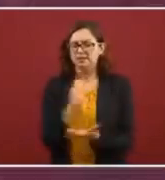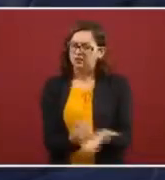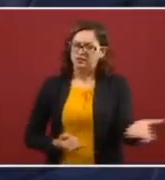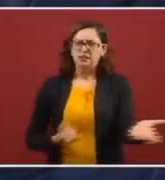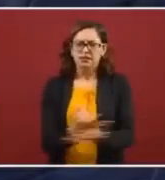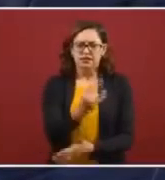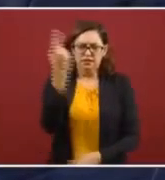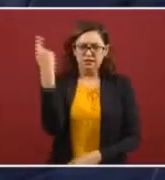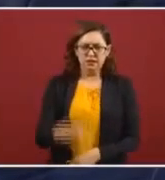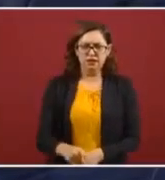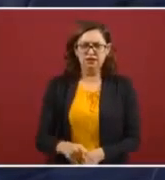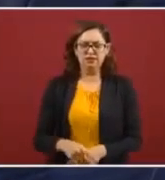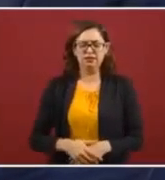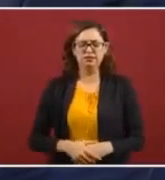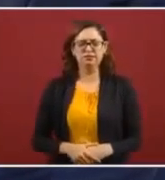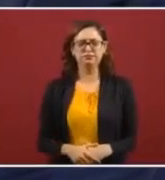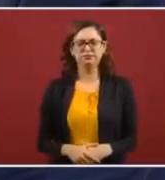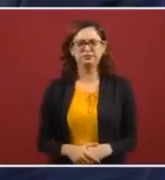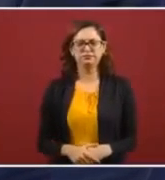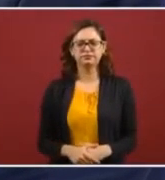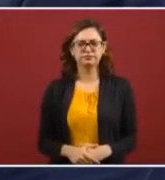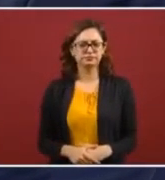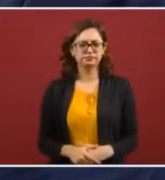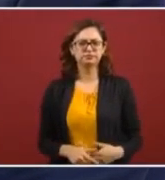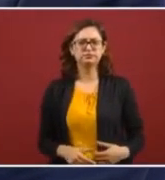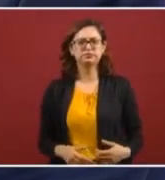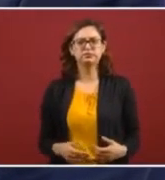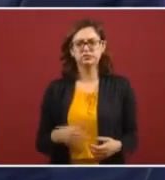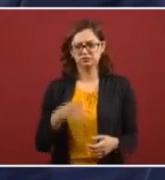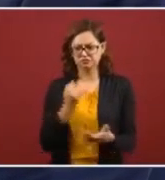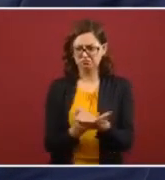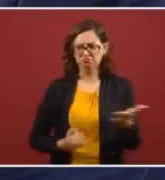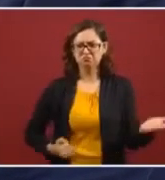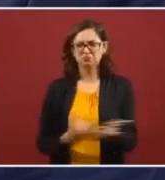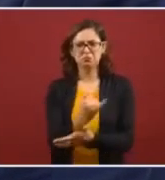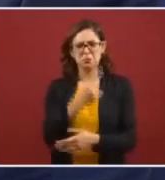the decisions that